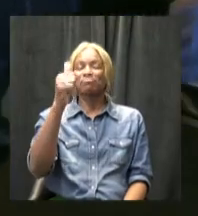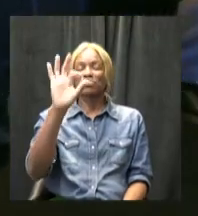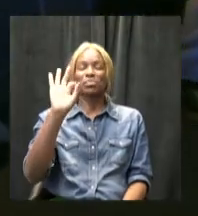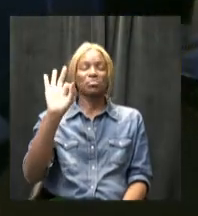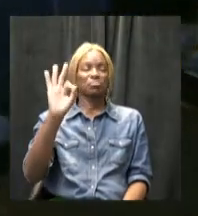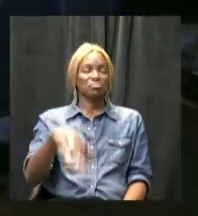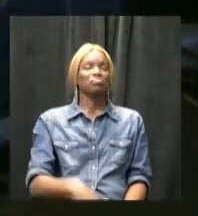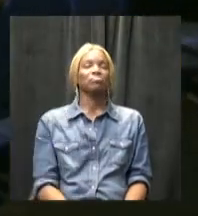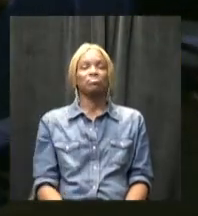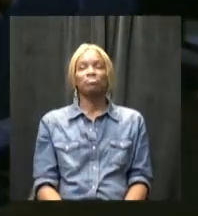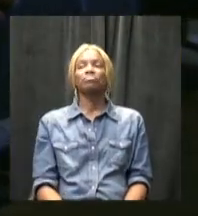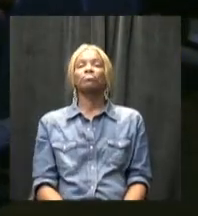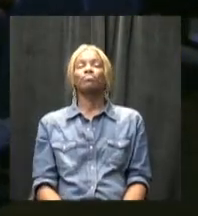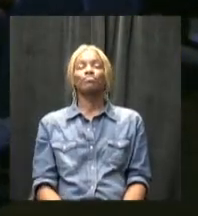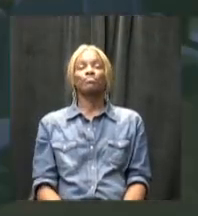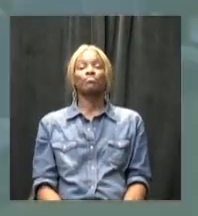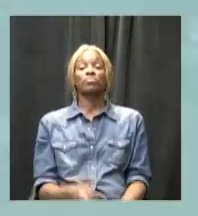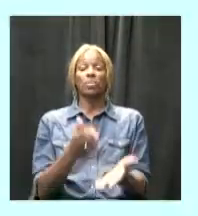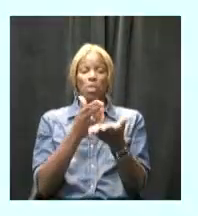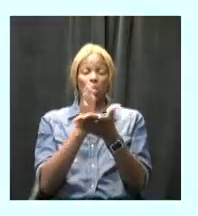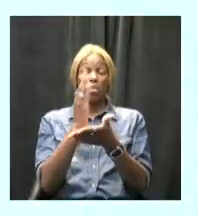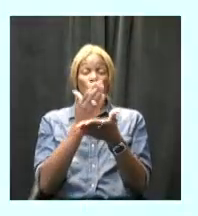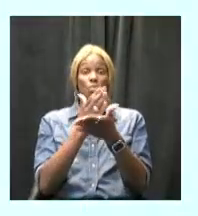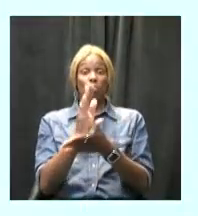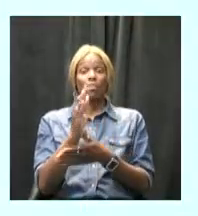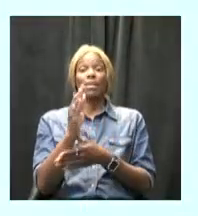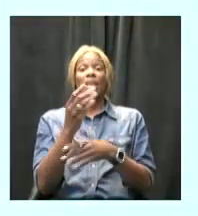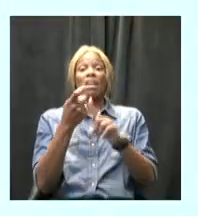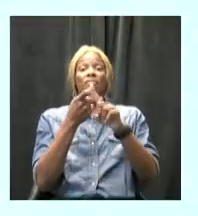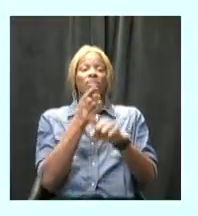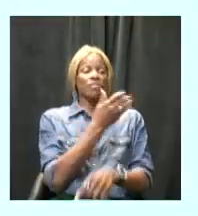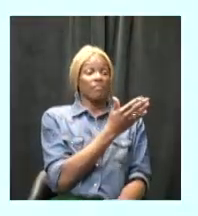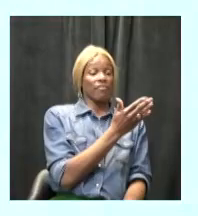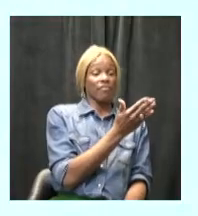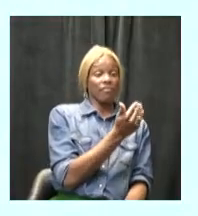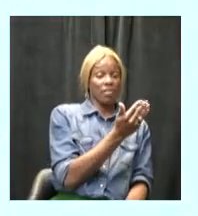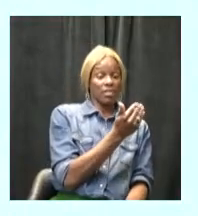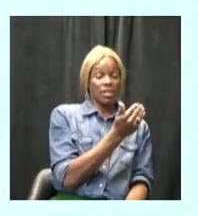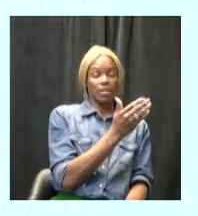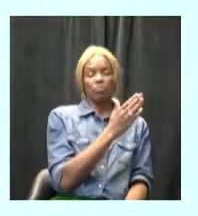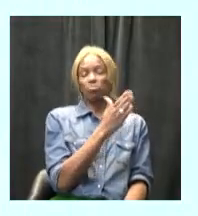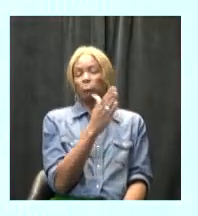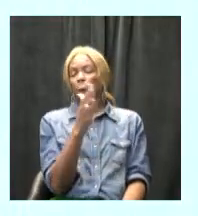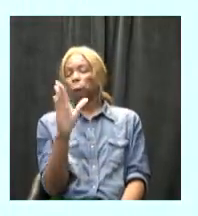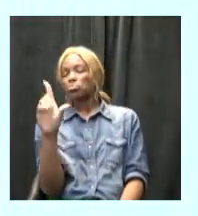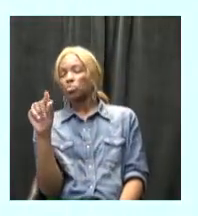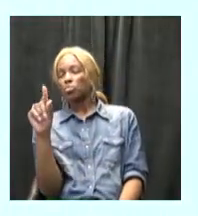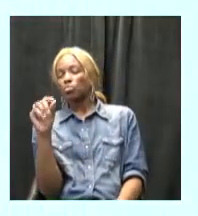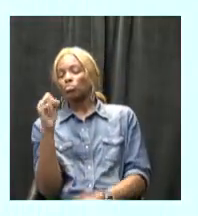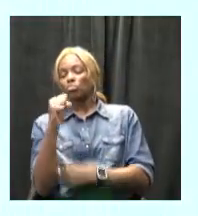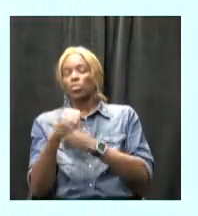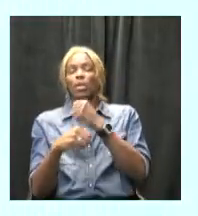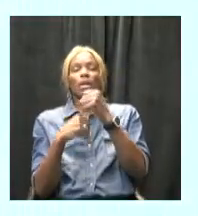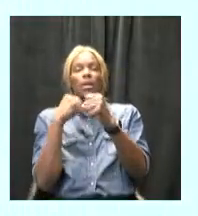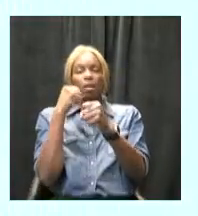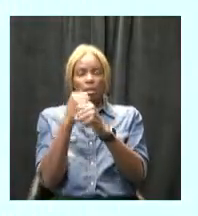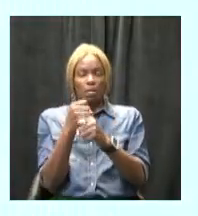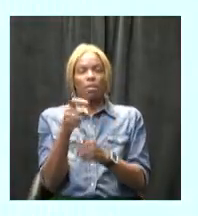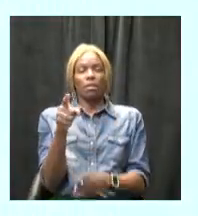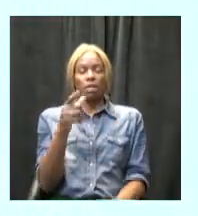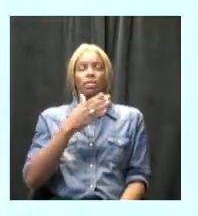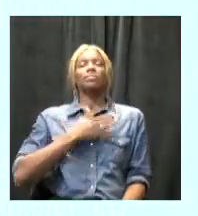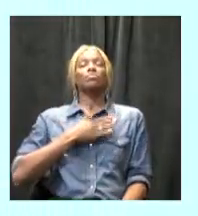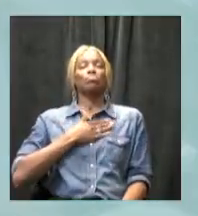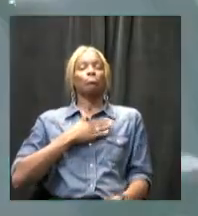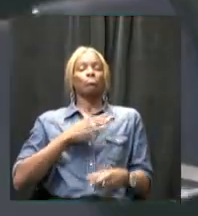you. I see you. I see you. All right, 10. Let me see you from 15 to 20 years. Come on. 15 to 20 years, let me see you. Come on, that's my group. I